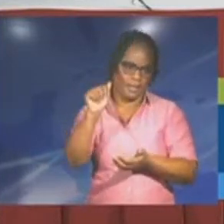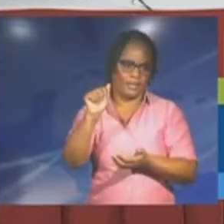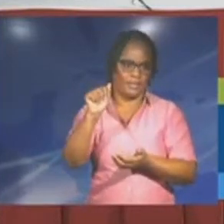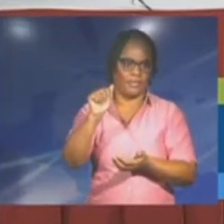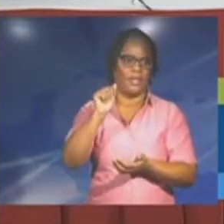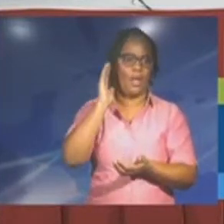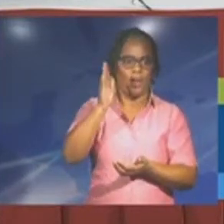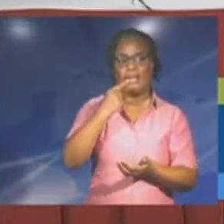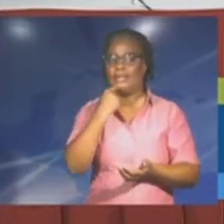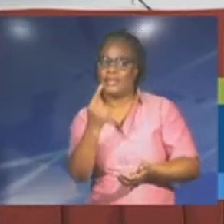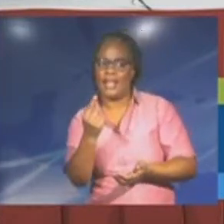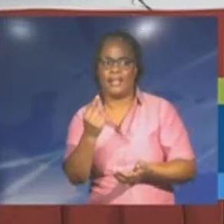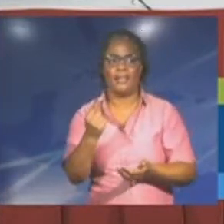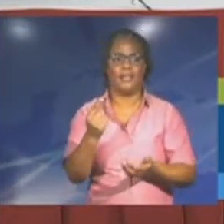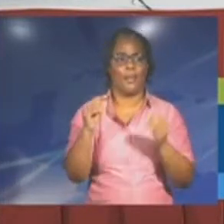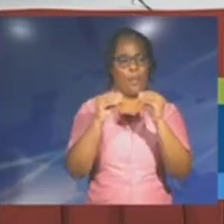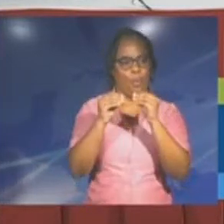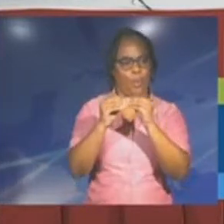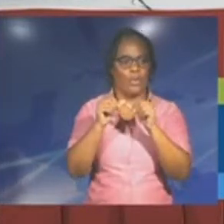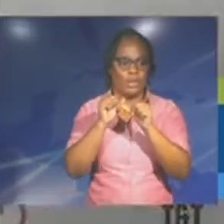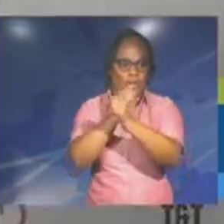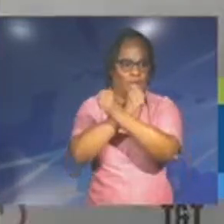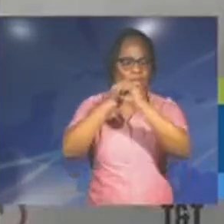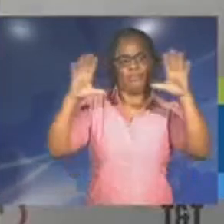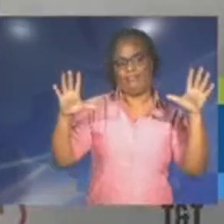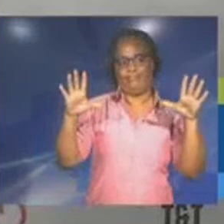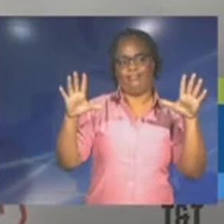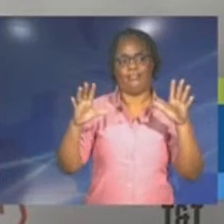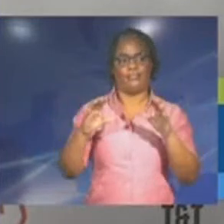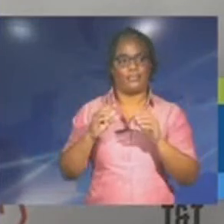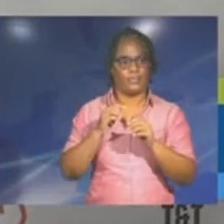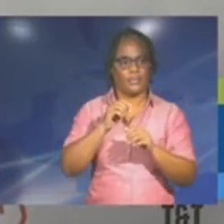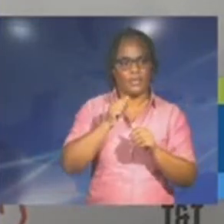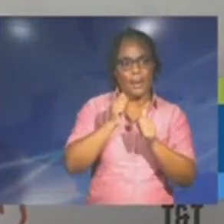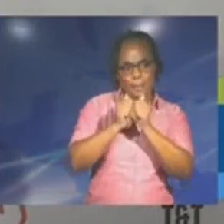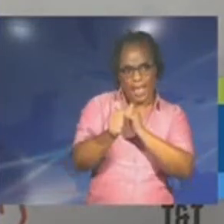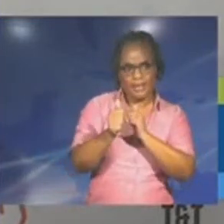more practical experience.